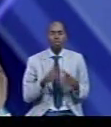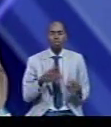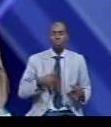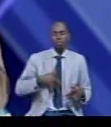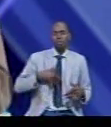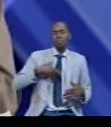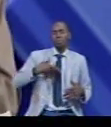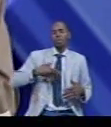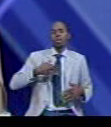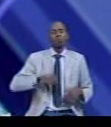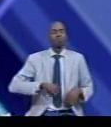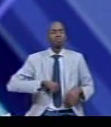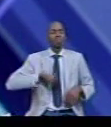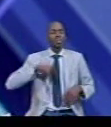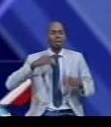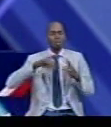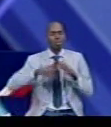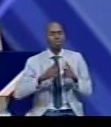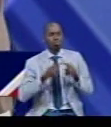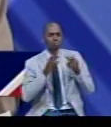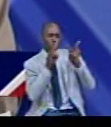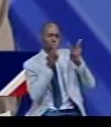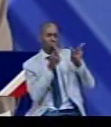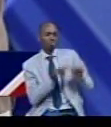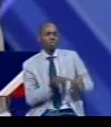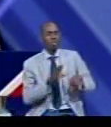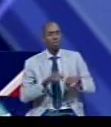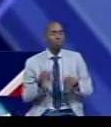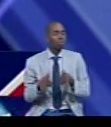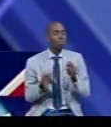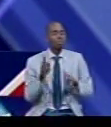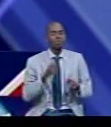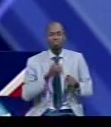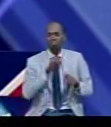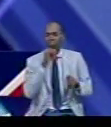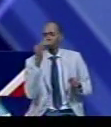complex? To look down on other people, not recognizing the